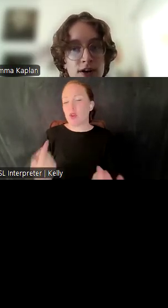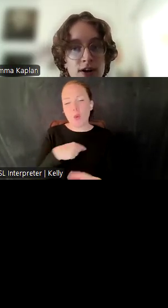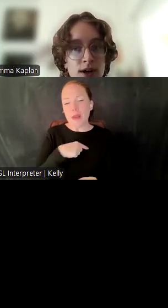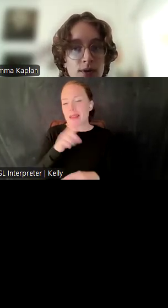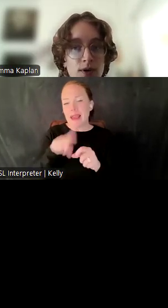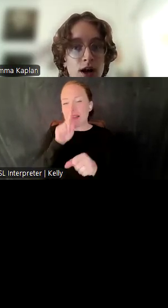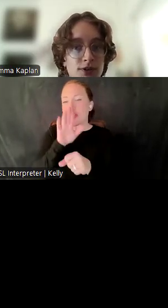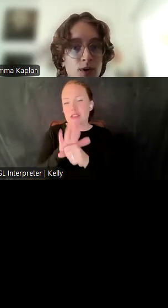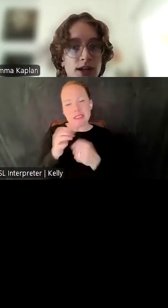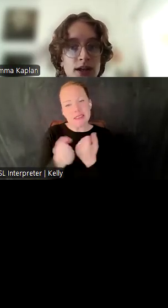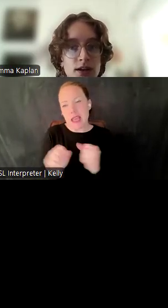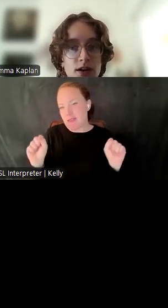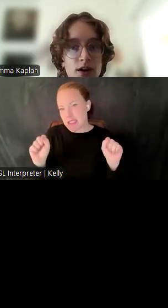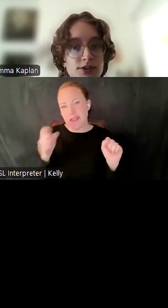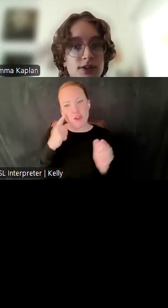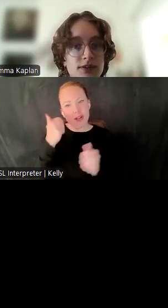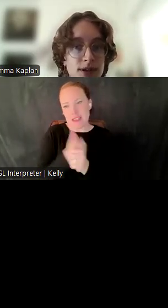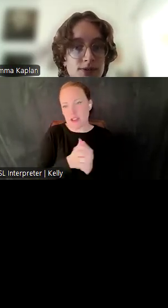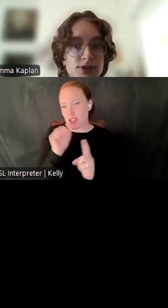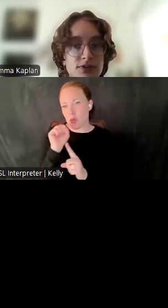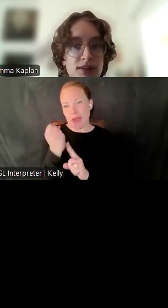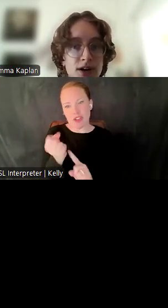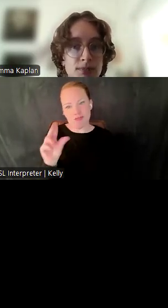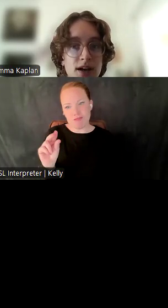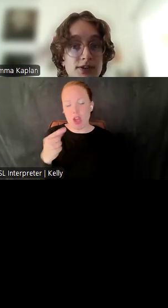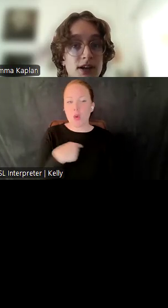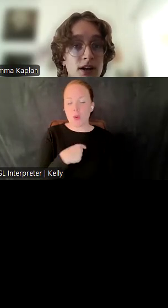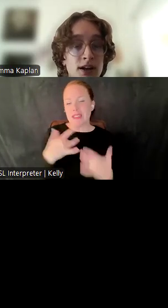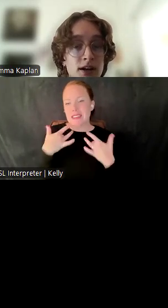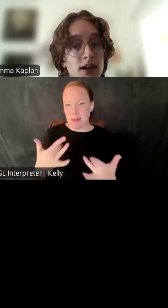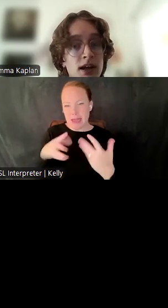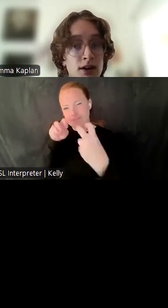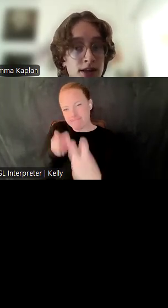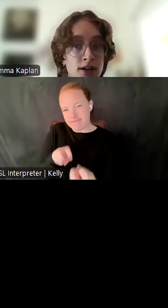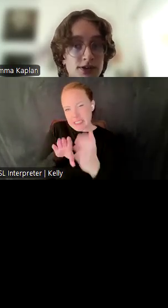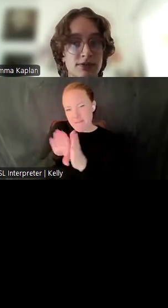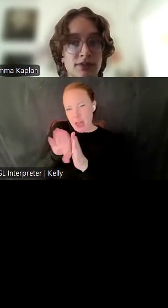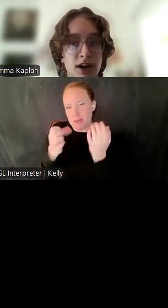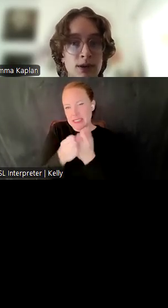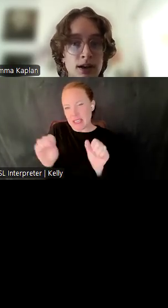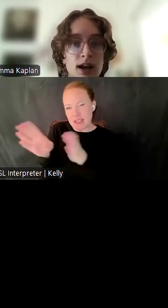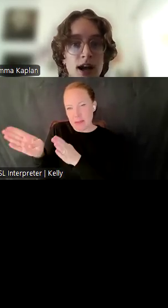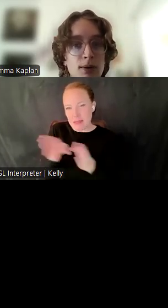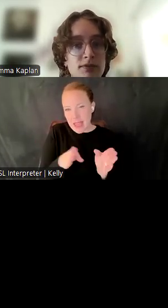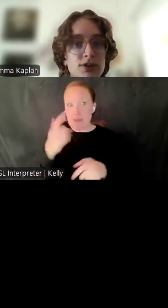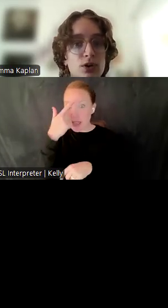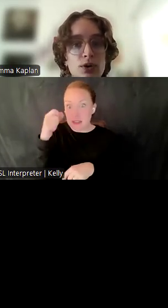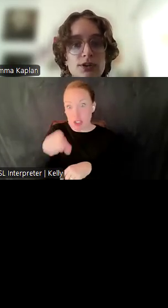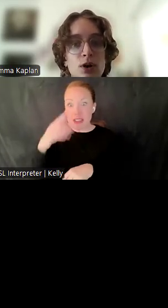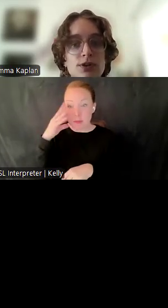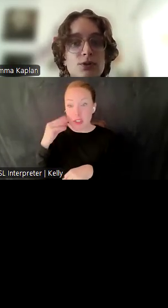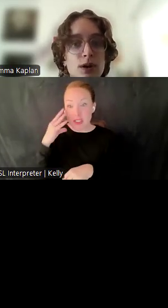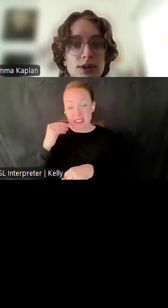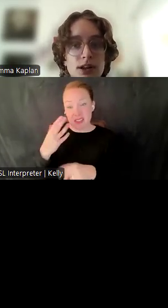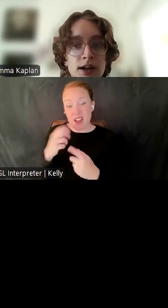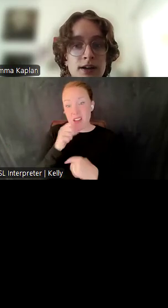every scenario. We're often working on these safety plans with the survivor because they are in an inherently unsafe environment. However, the goal